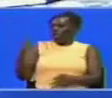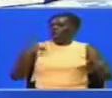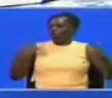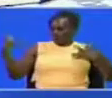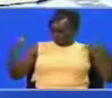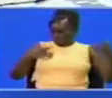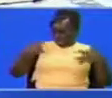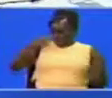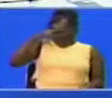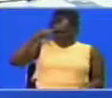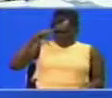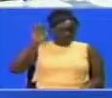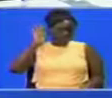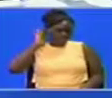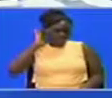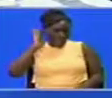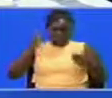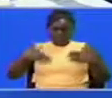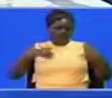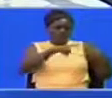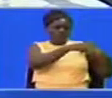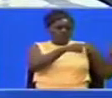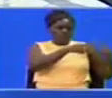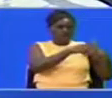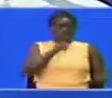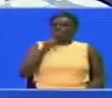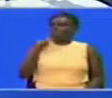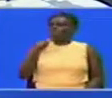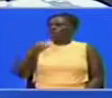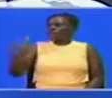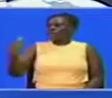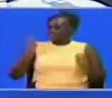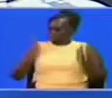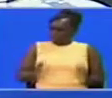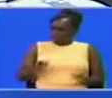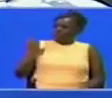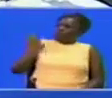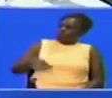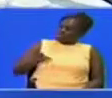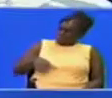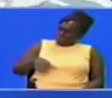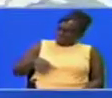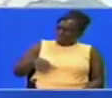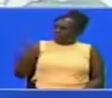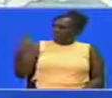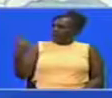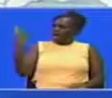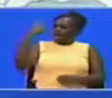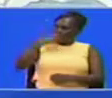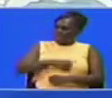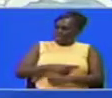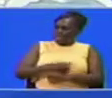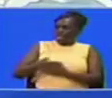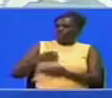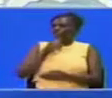concern because we're getting reports that people are being killed. And it's not just any other person. There are women involved. There's a couple of days